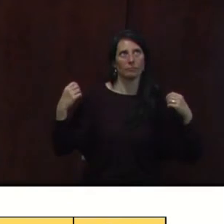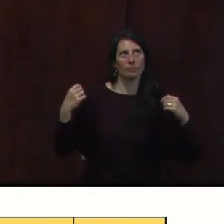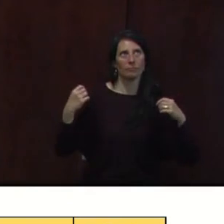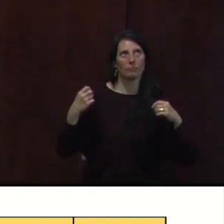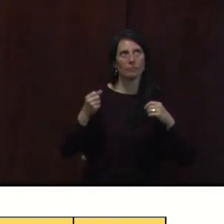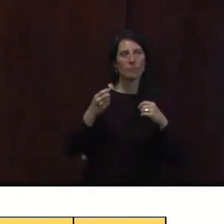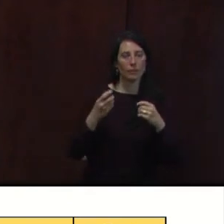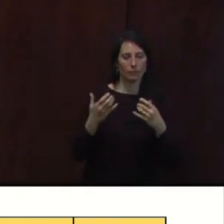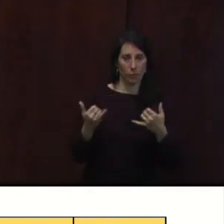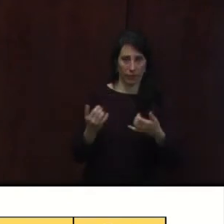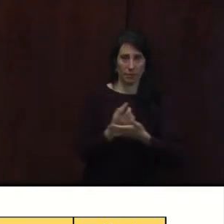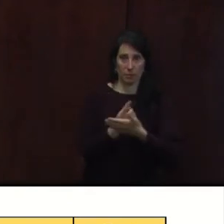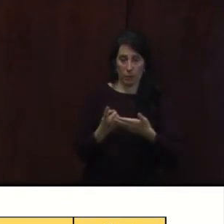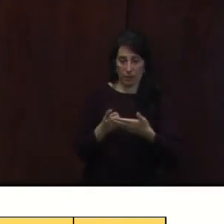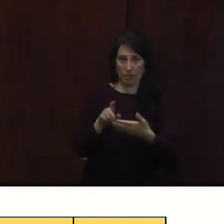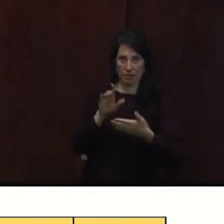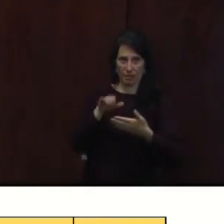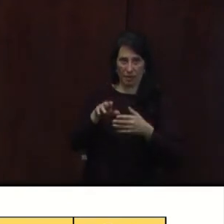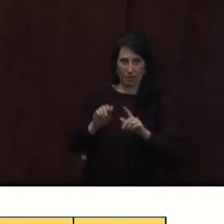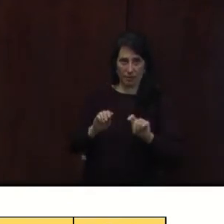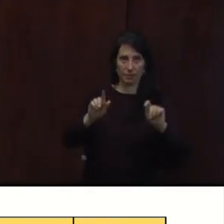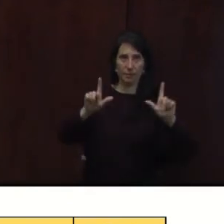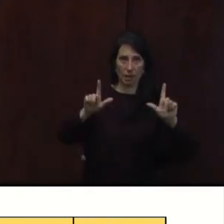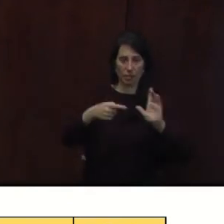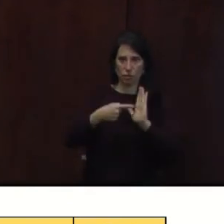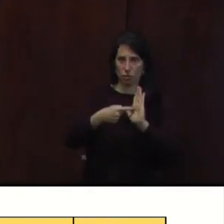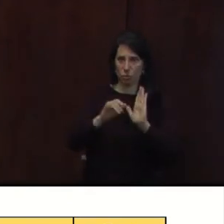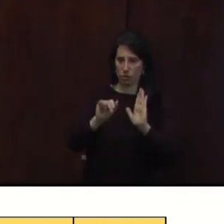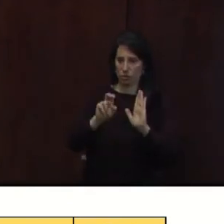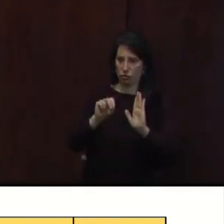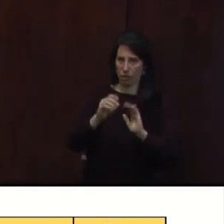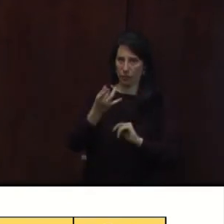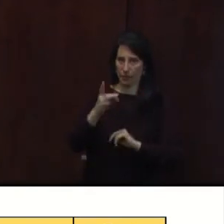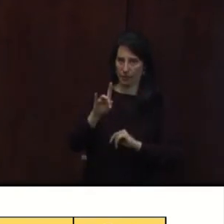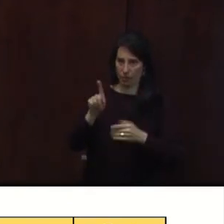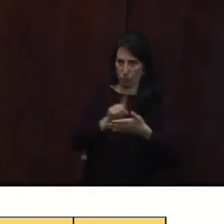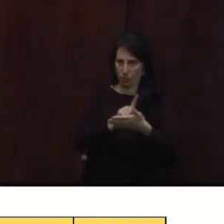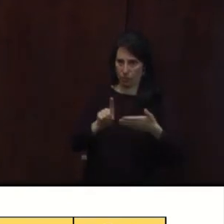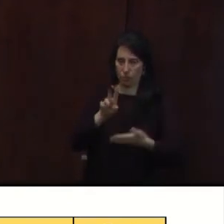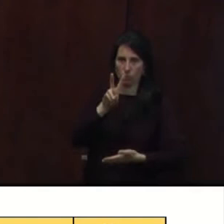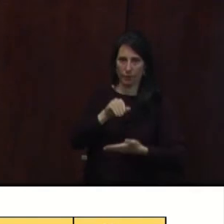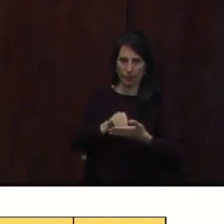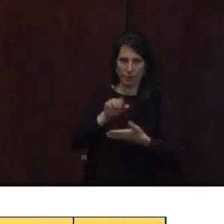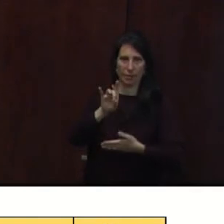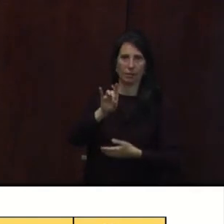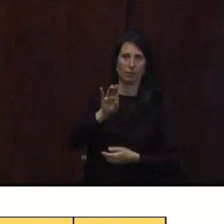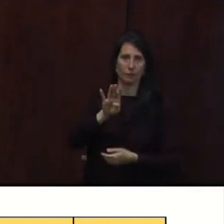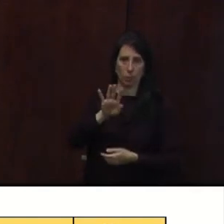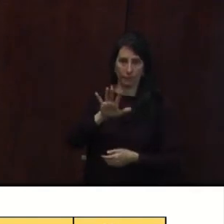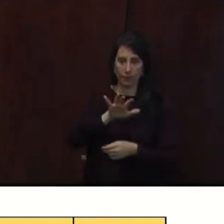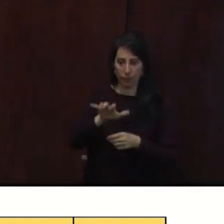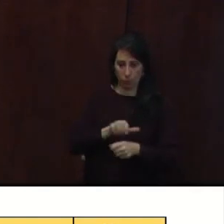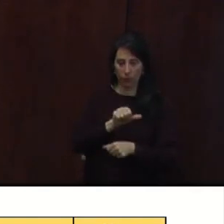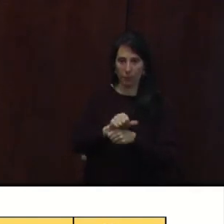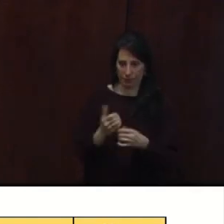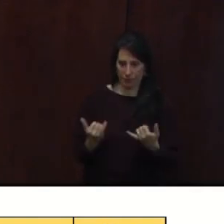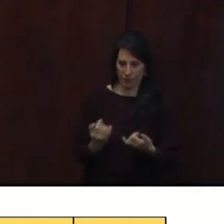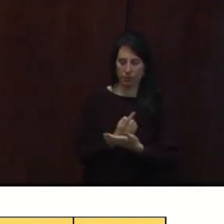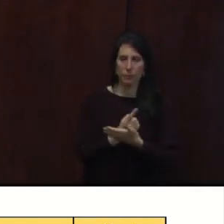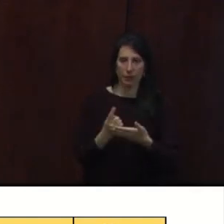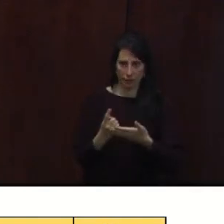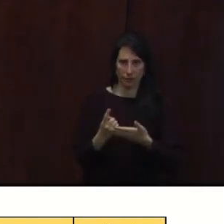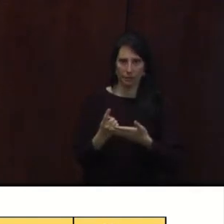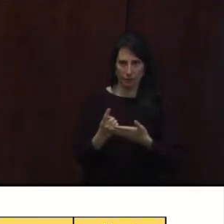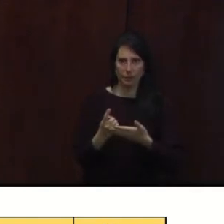and this is just for this week of January 18th, that we had 2,845 appointments scheduled for this week.